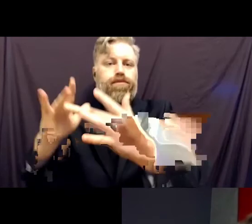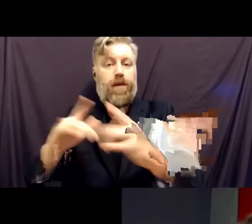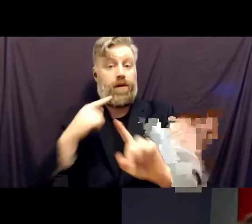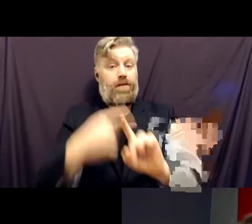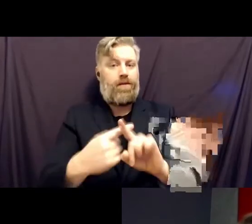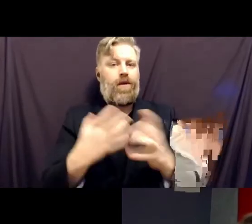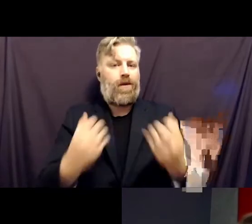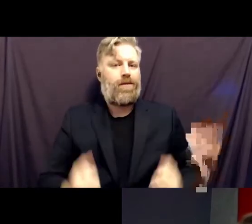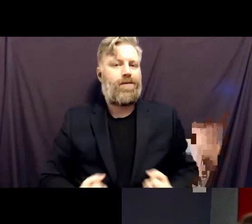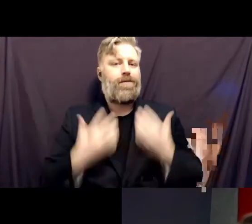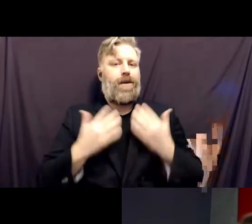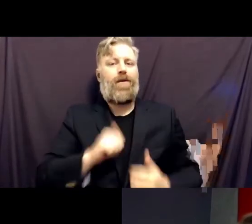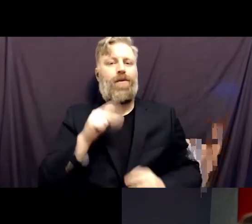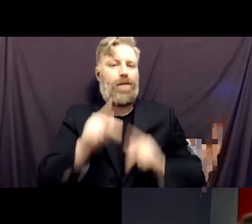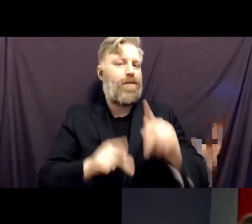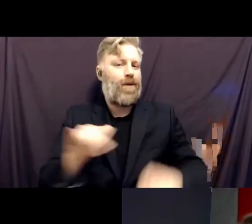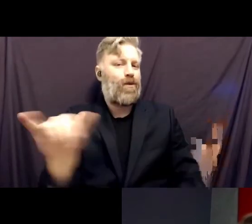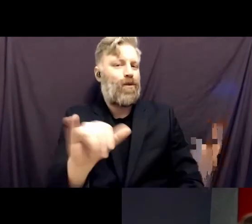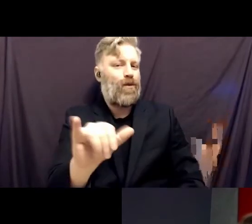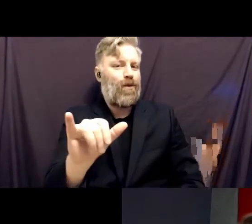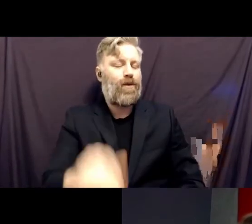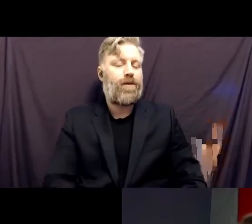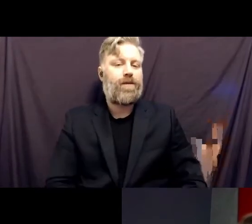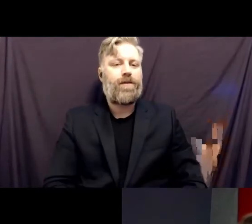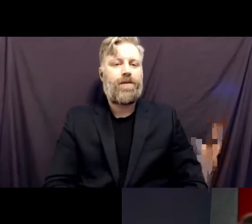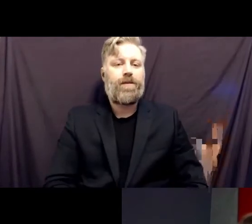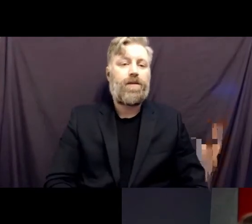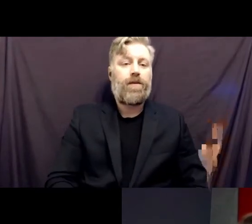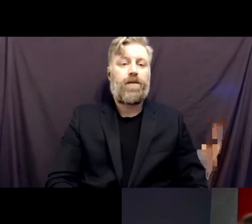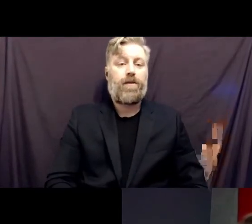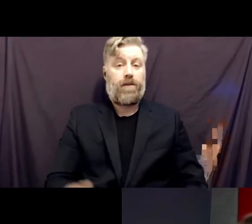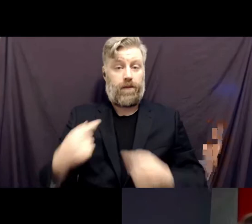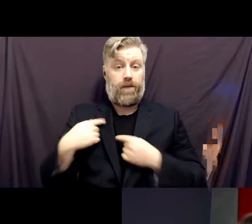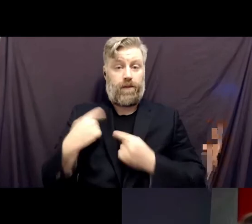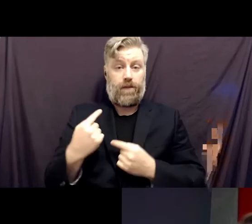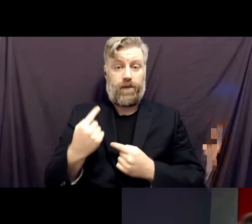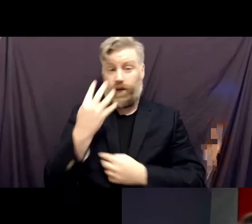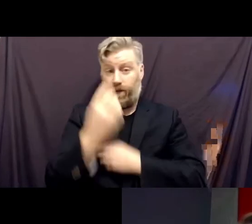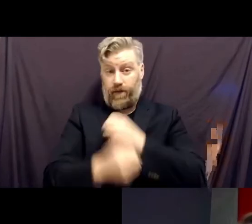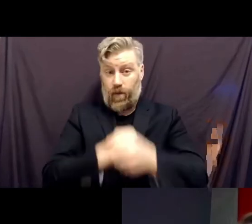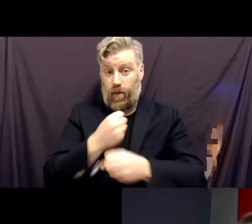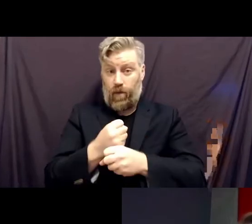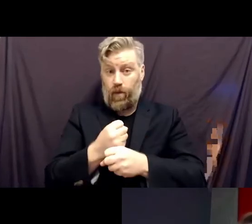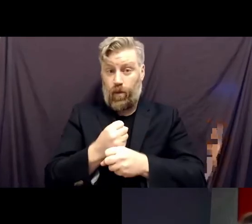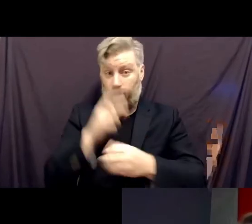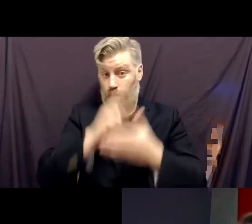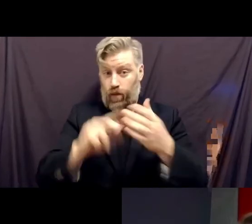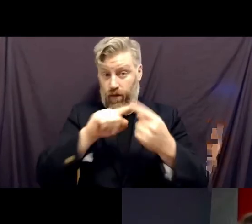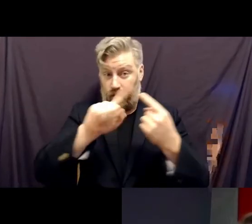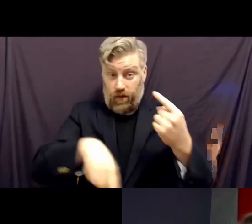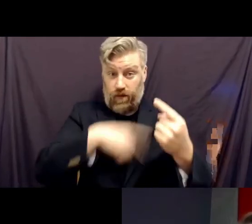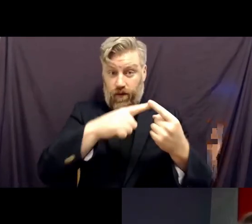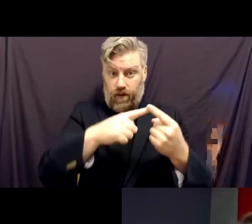of the other outcomes we have reached throughout these 4 years research circle and the